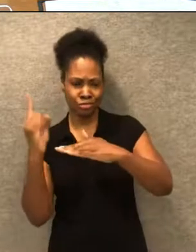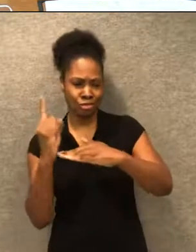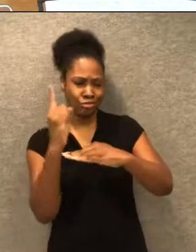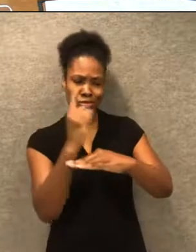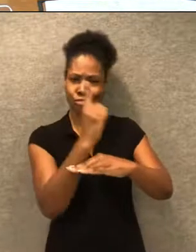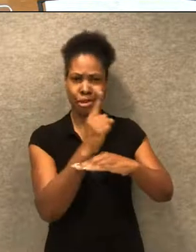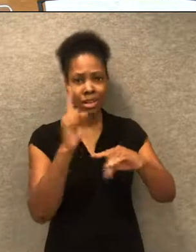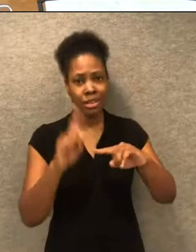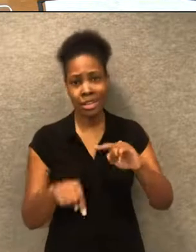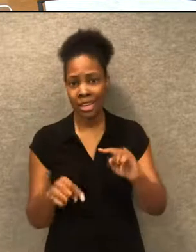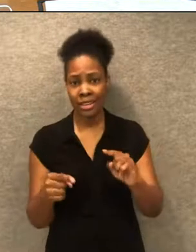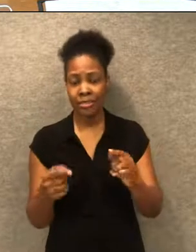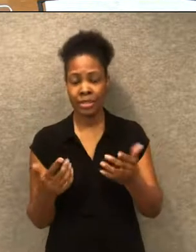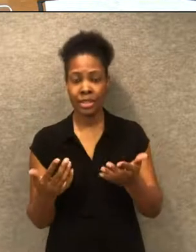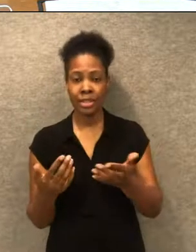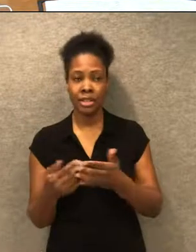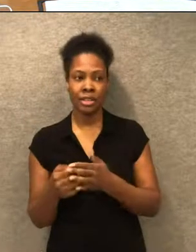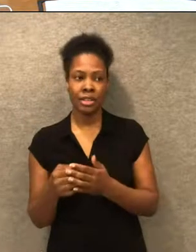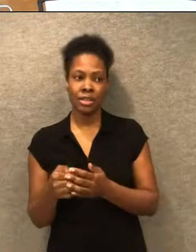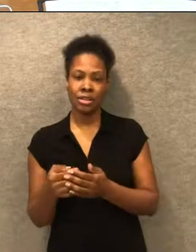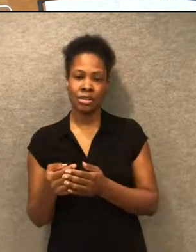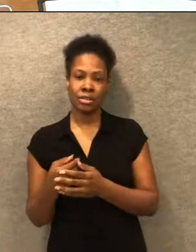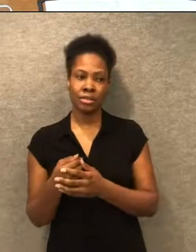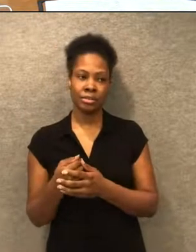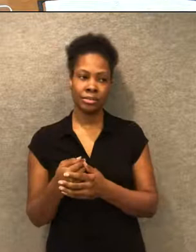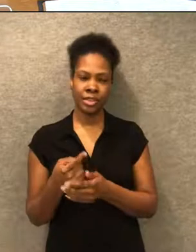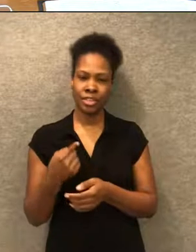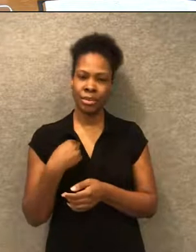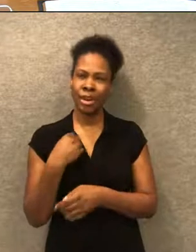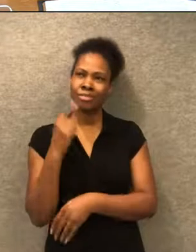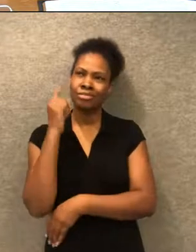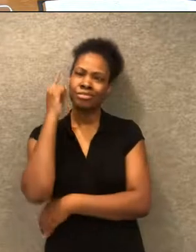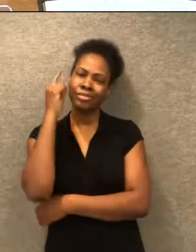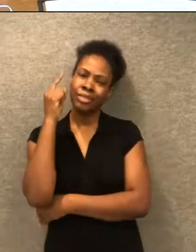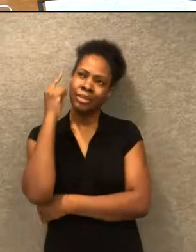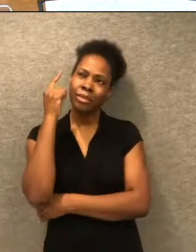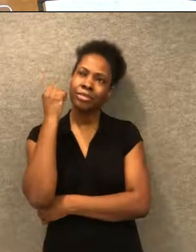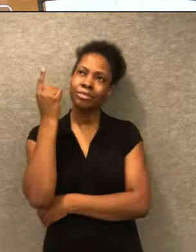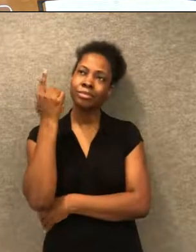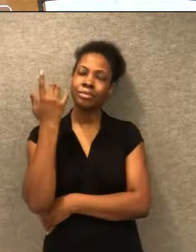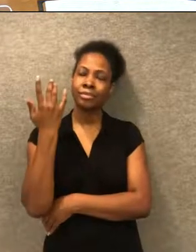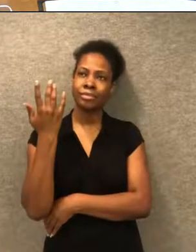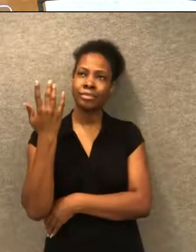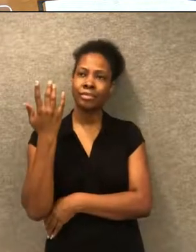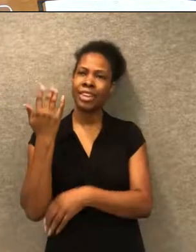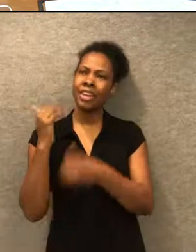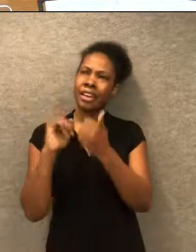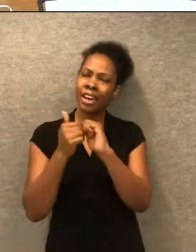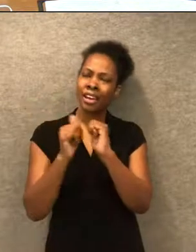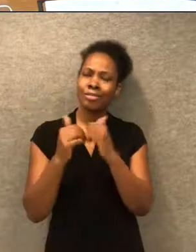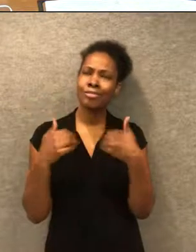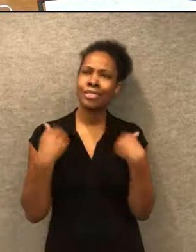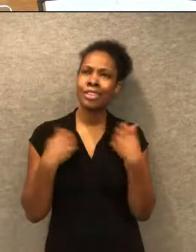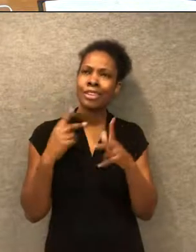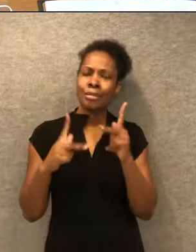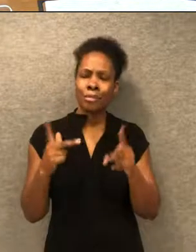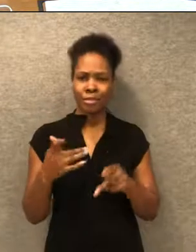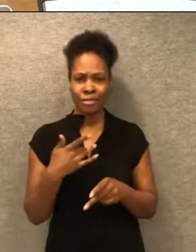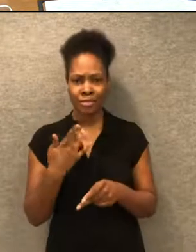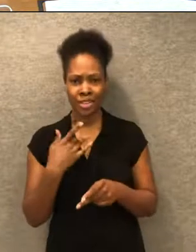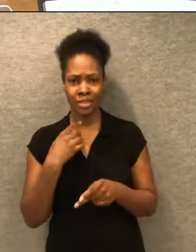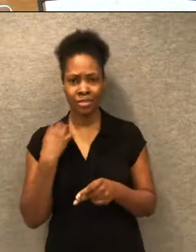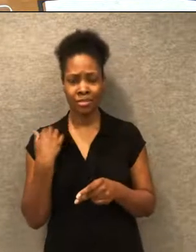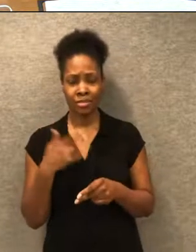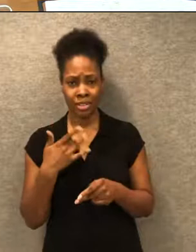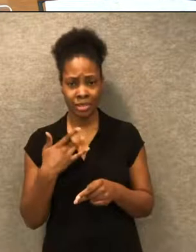and not only as a mayor, but also as a father, kind of think about, you know, how young people are feeling. So from